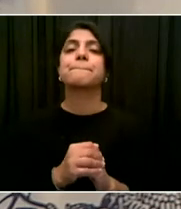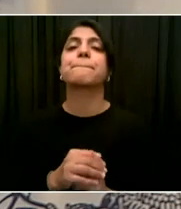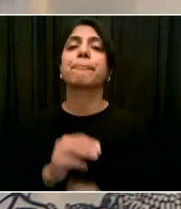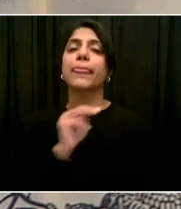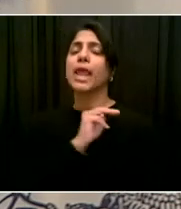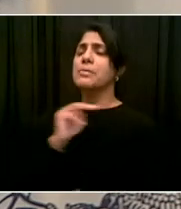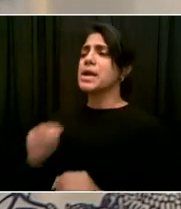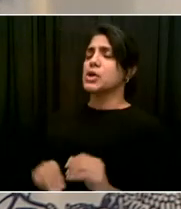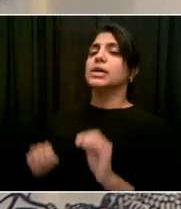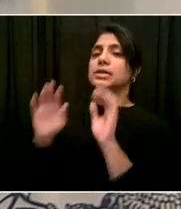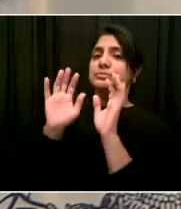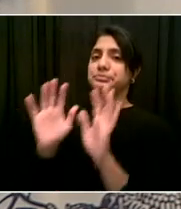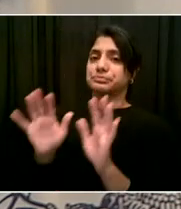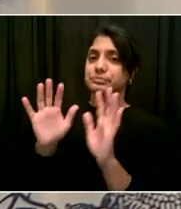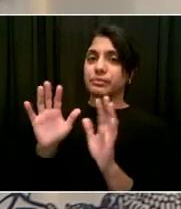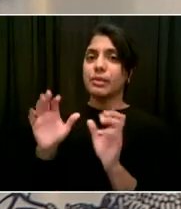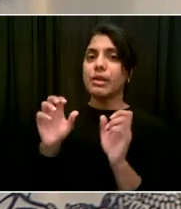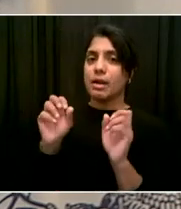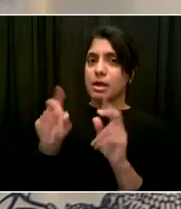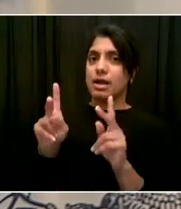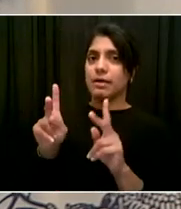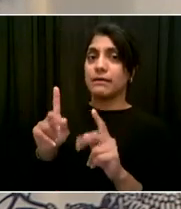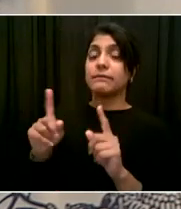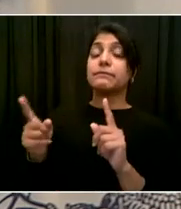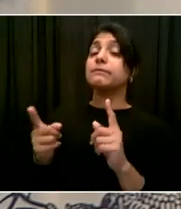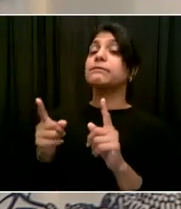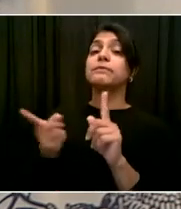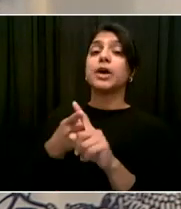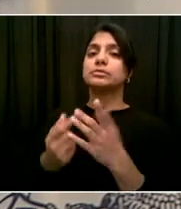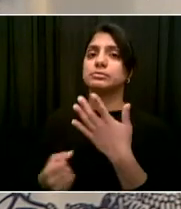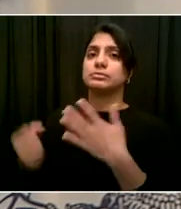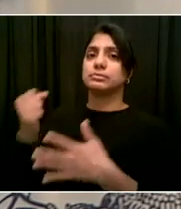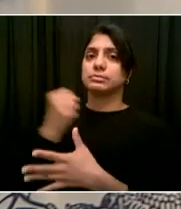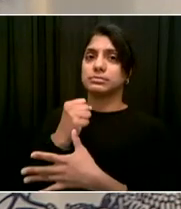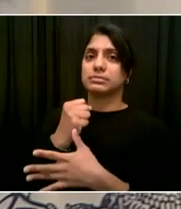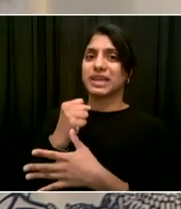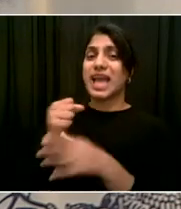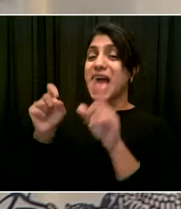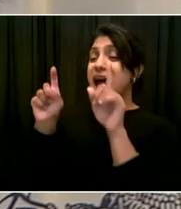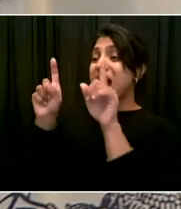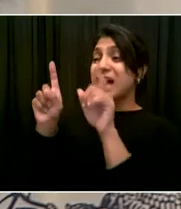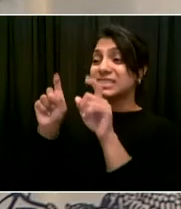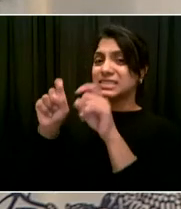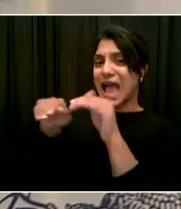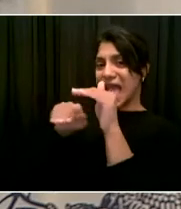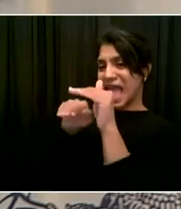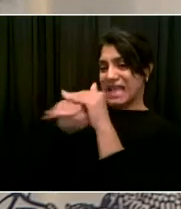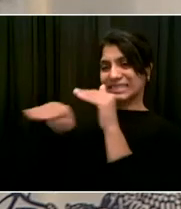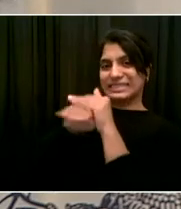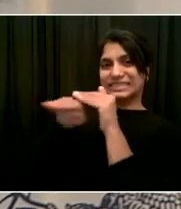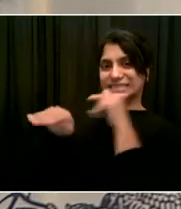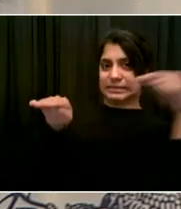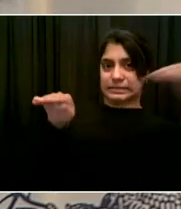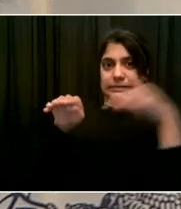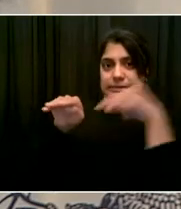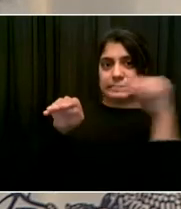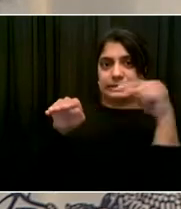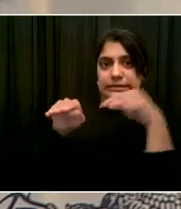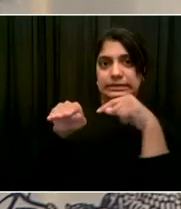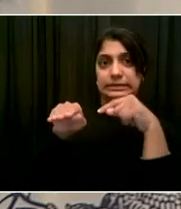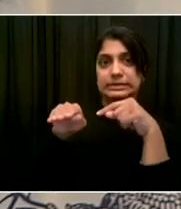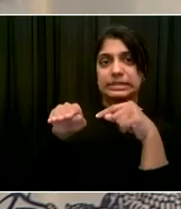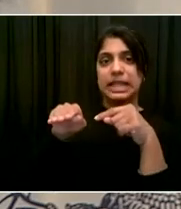first and foremost, and trying to have a consistent approach. And so, you know, clearly at times we've had supply issues